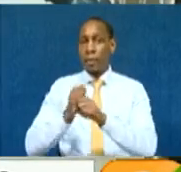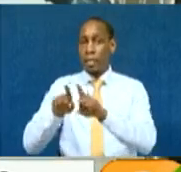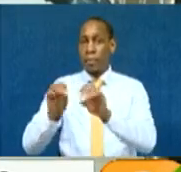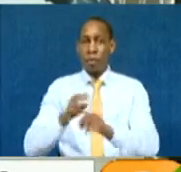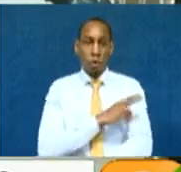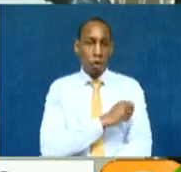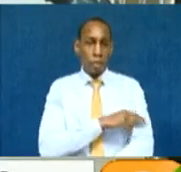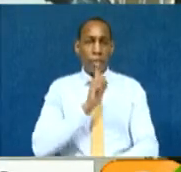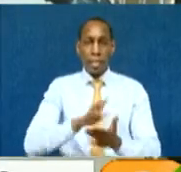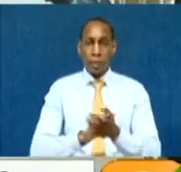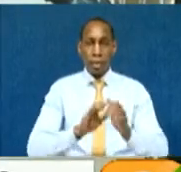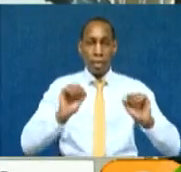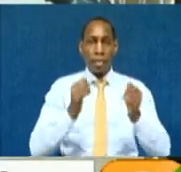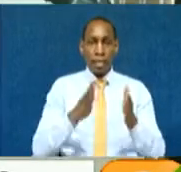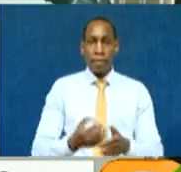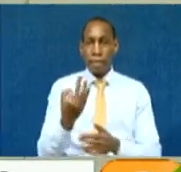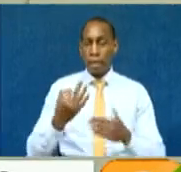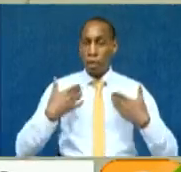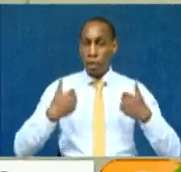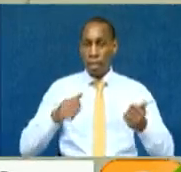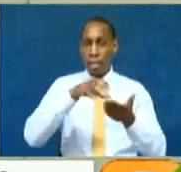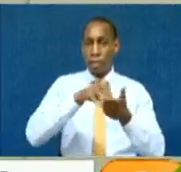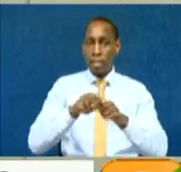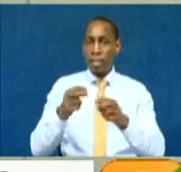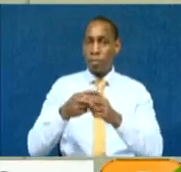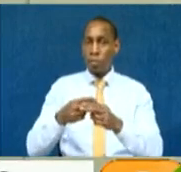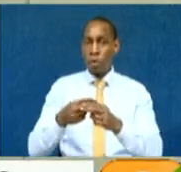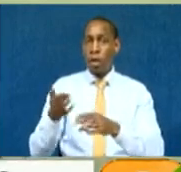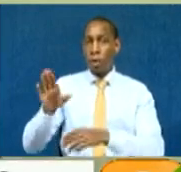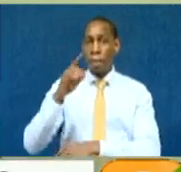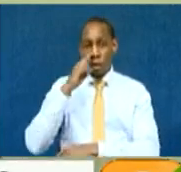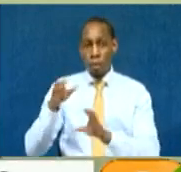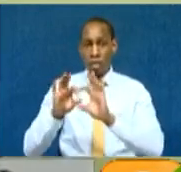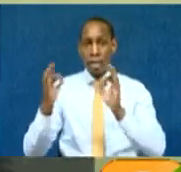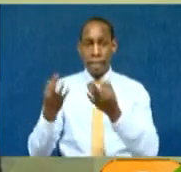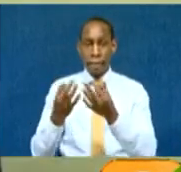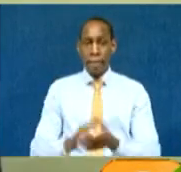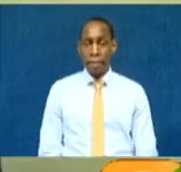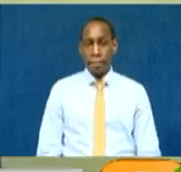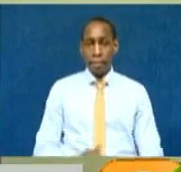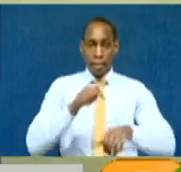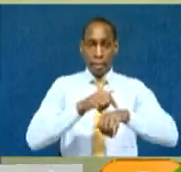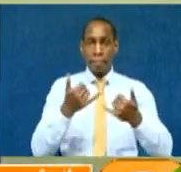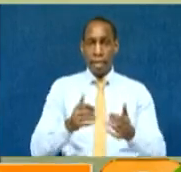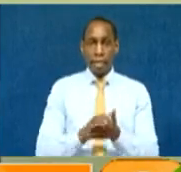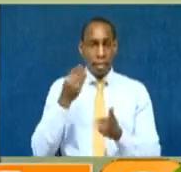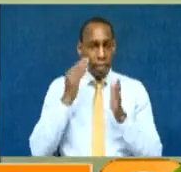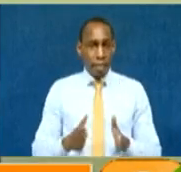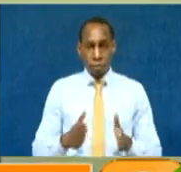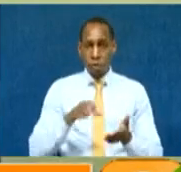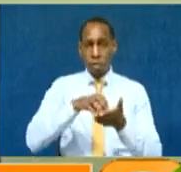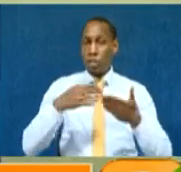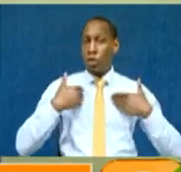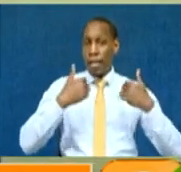The hospital says the survivors are in stable condition and will soon rejoin their loved ones. So far, the patients are in stable condition